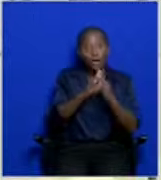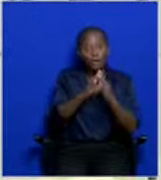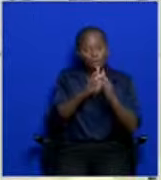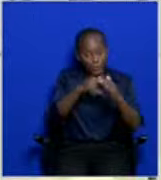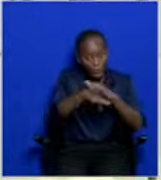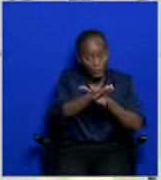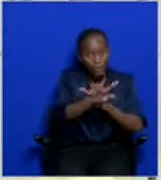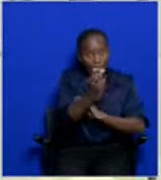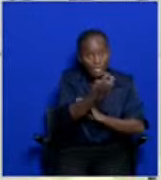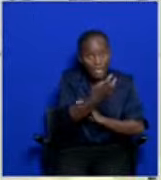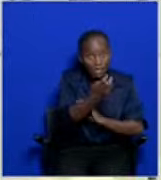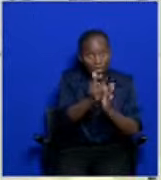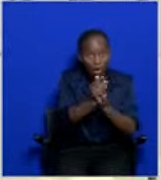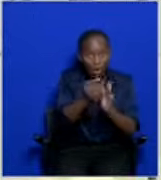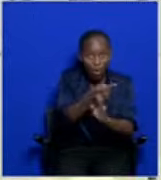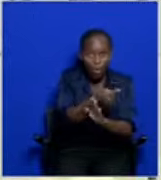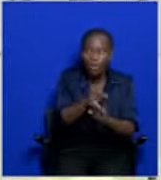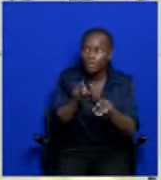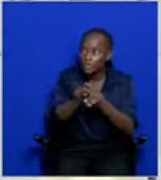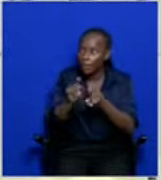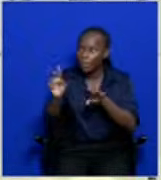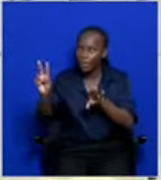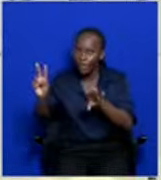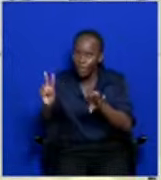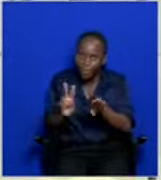the warrantless